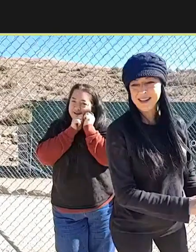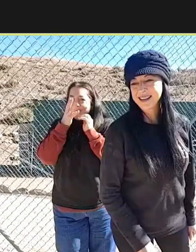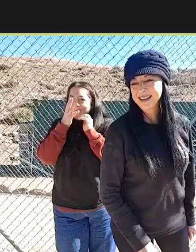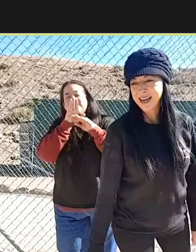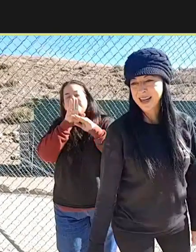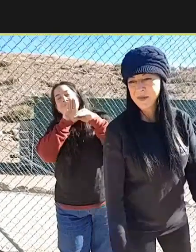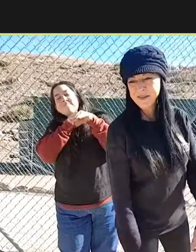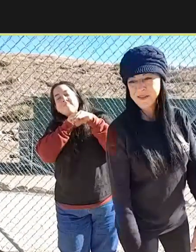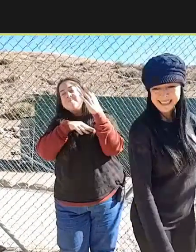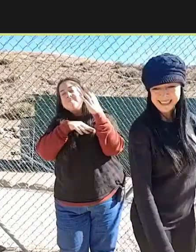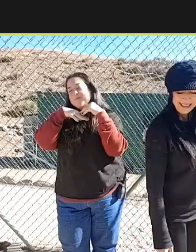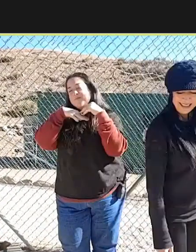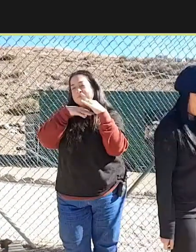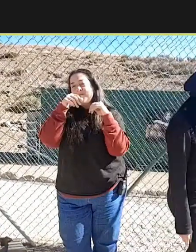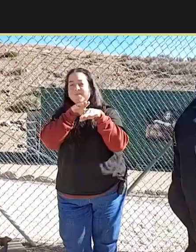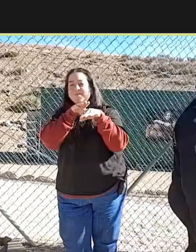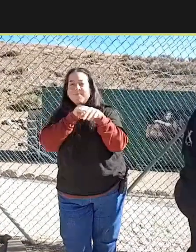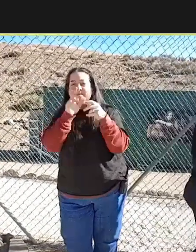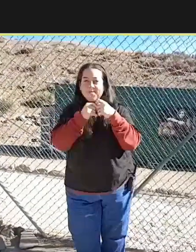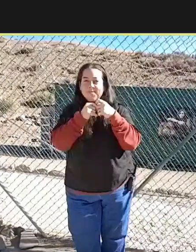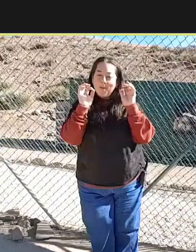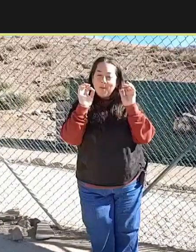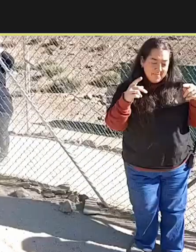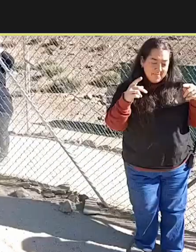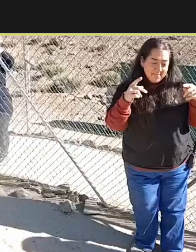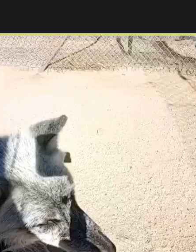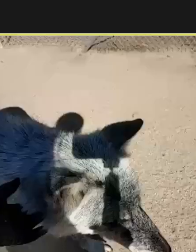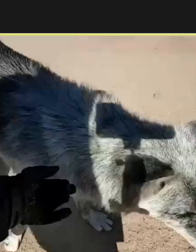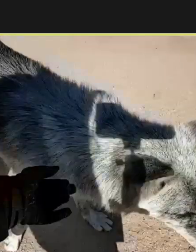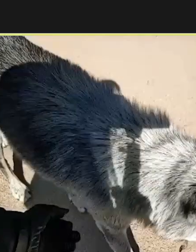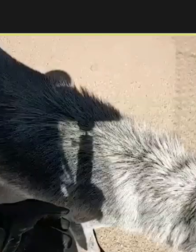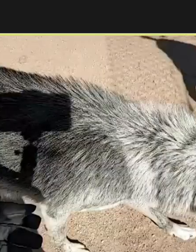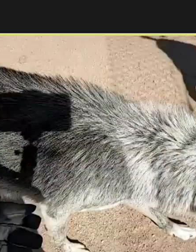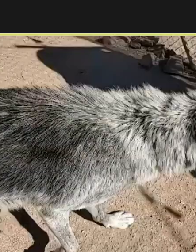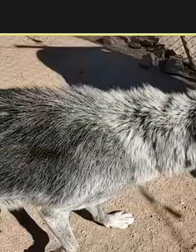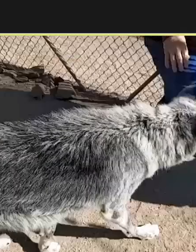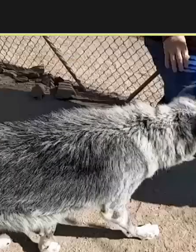to snuggle and kiss each other all the time. Right, Wrigley? Okay.